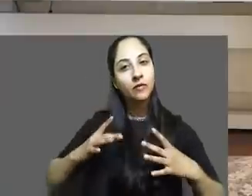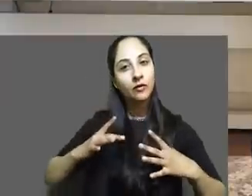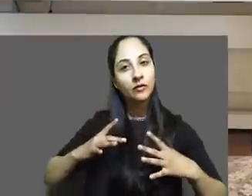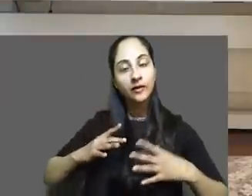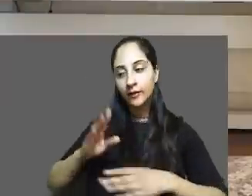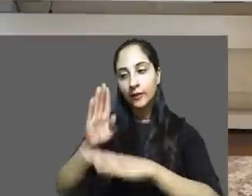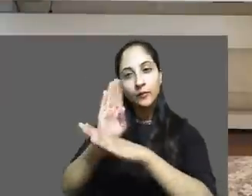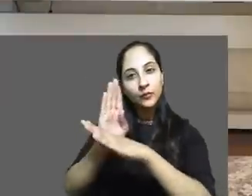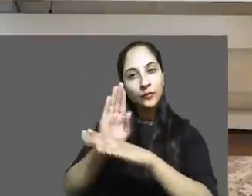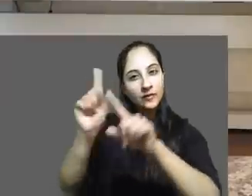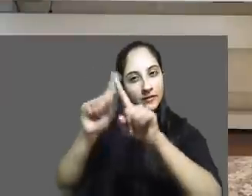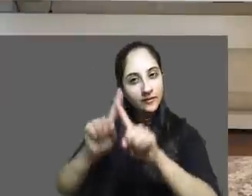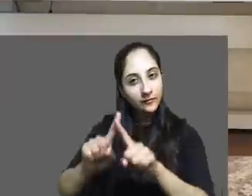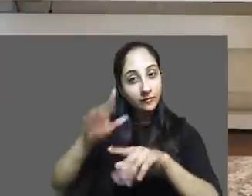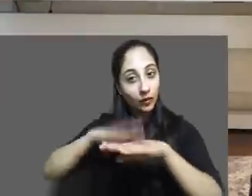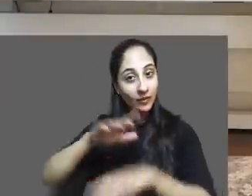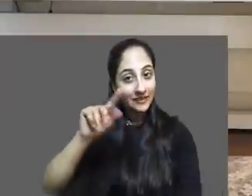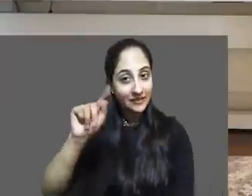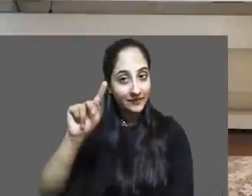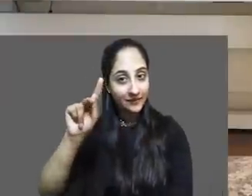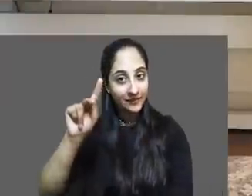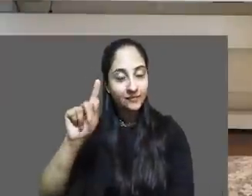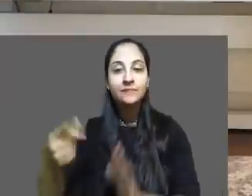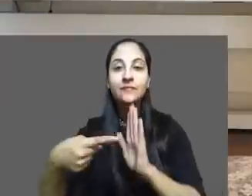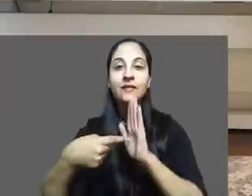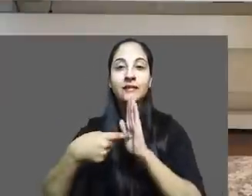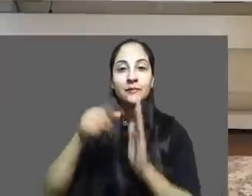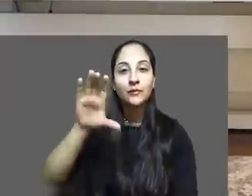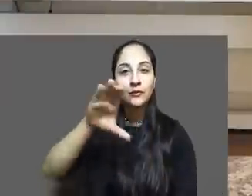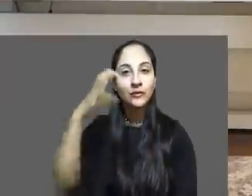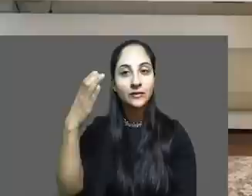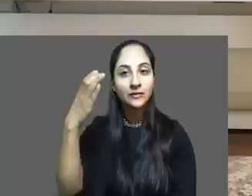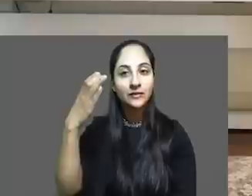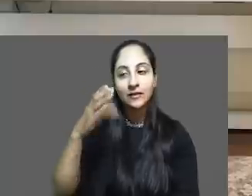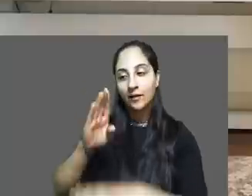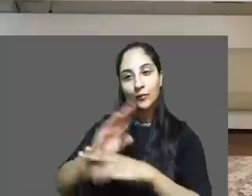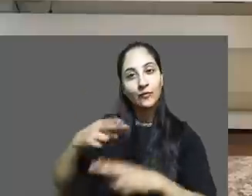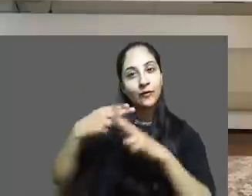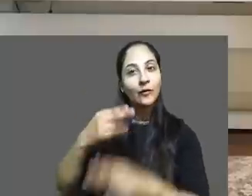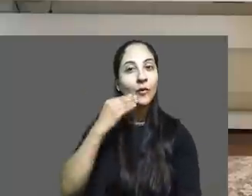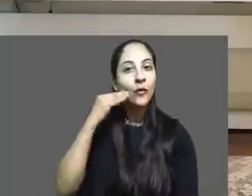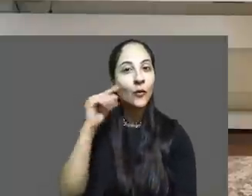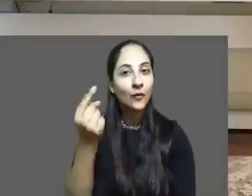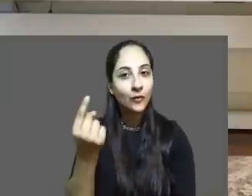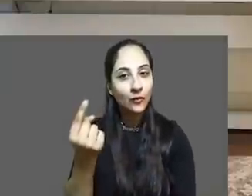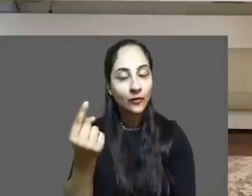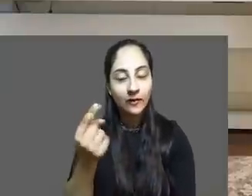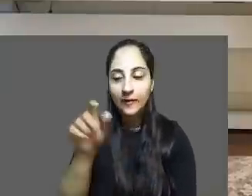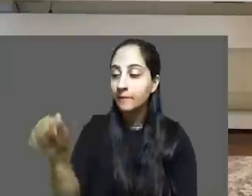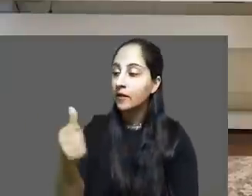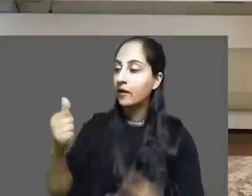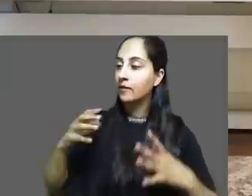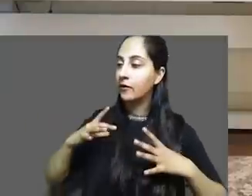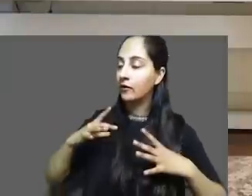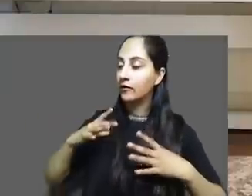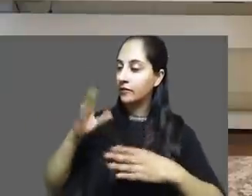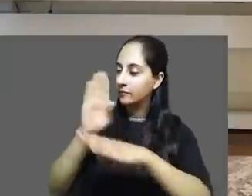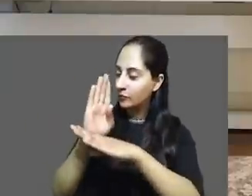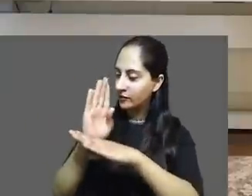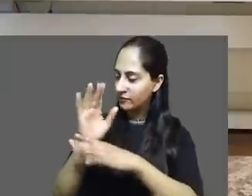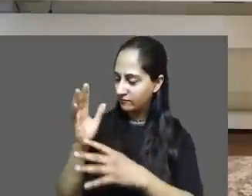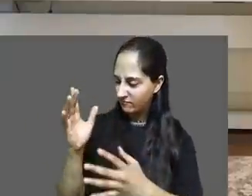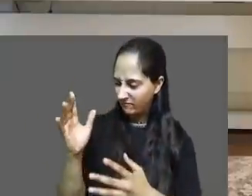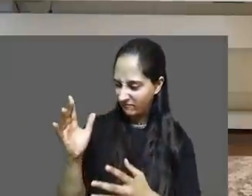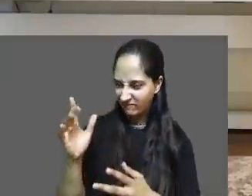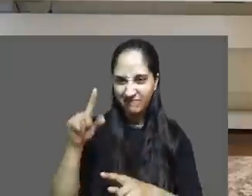thing: holiday specials. That's right, I'm talking about holiday specials like Home Alone for Christmas or something else